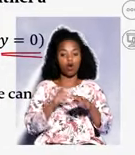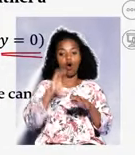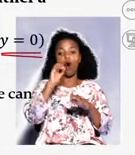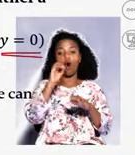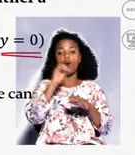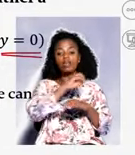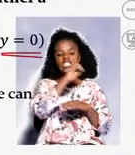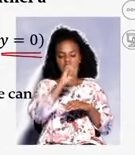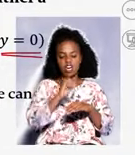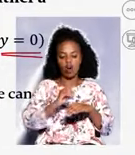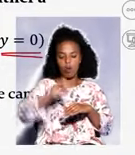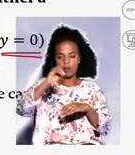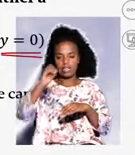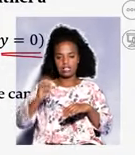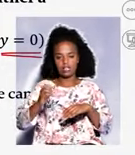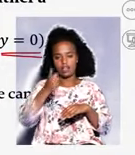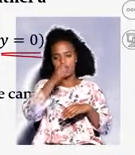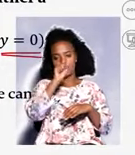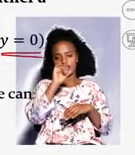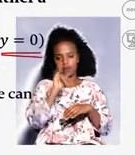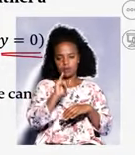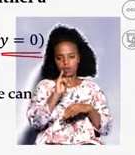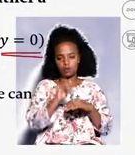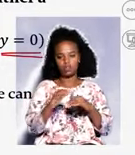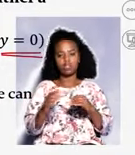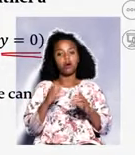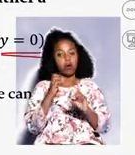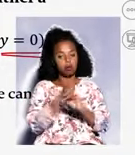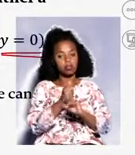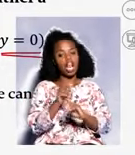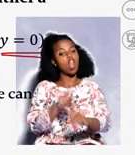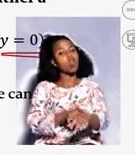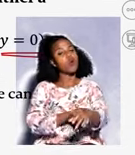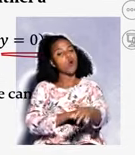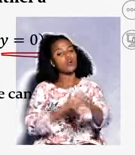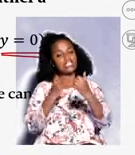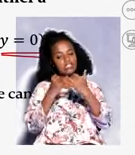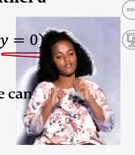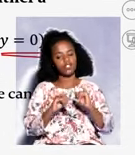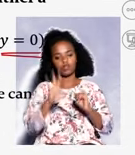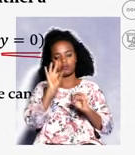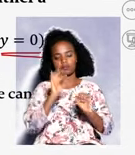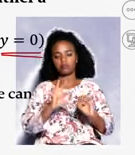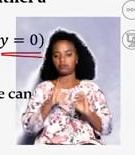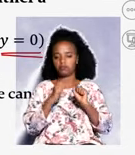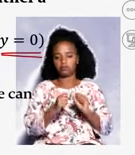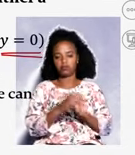oblique asymptote is obtained by using long division. So